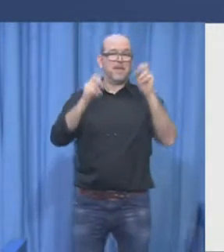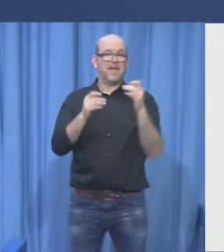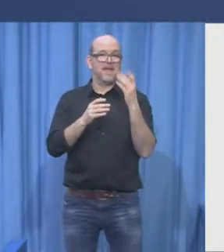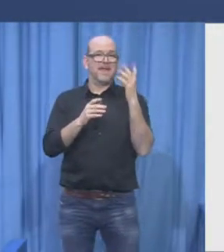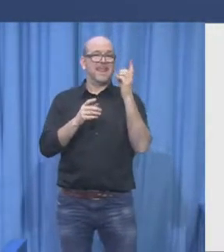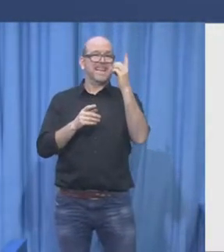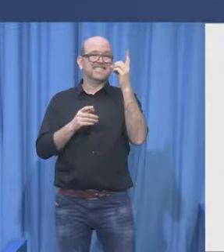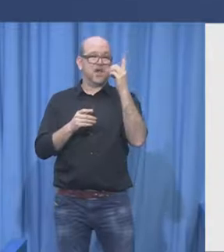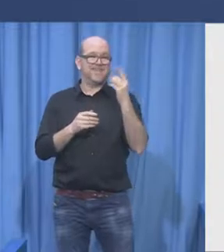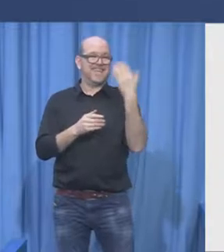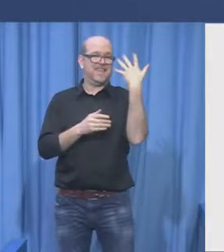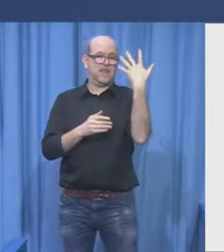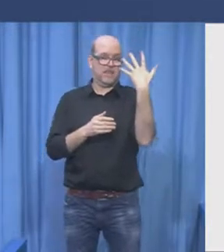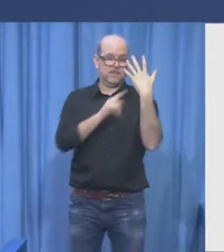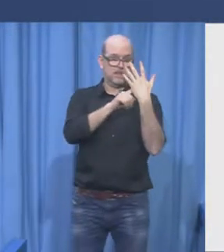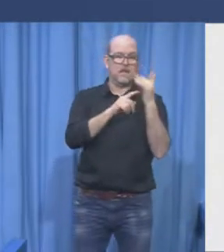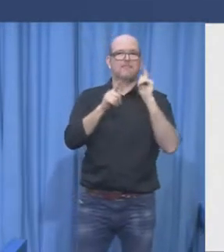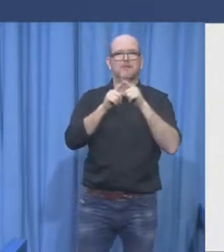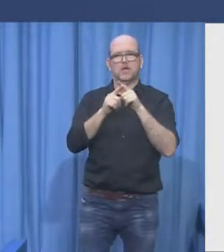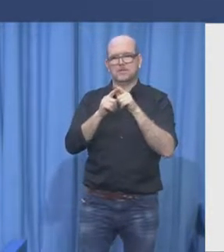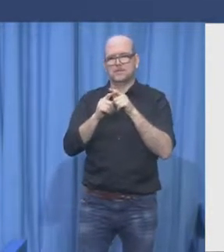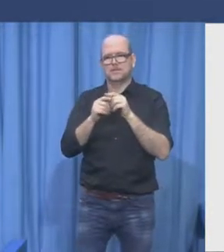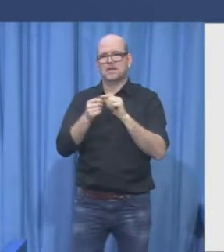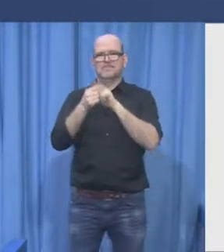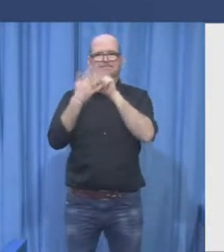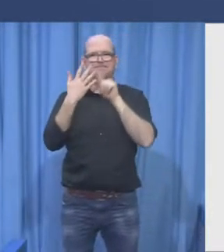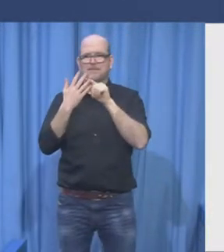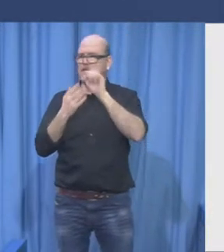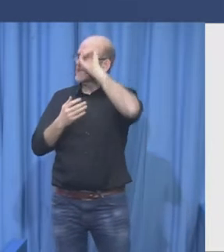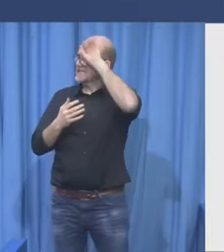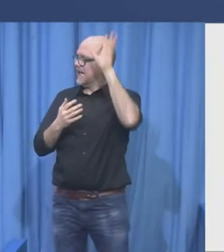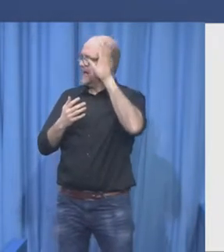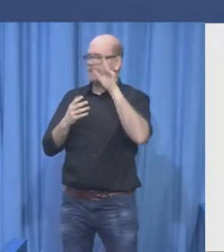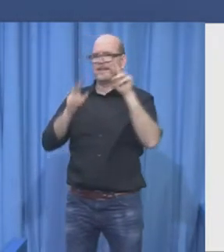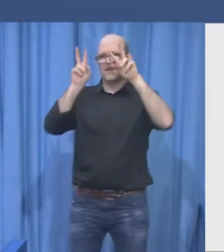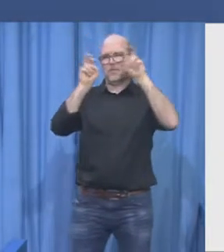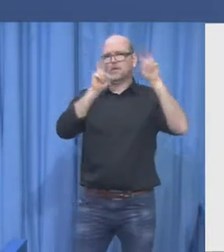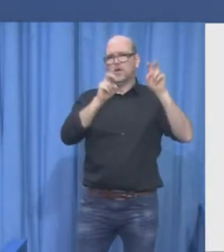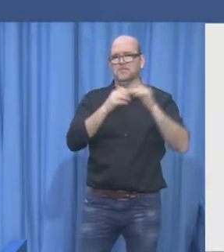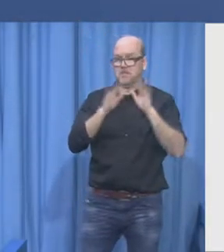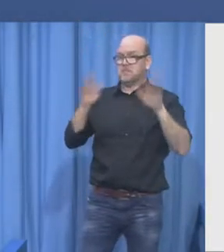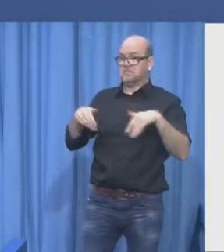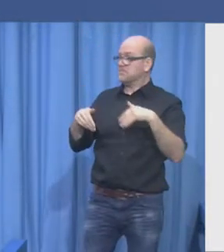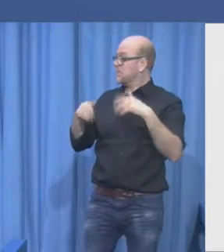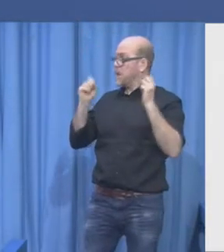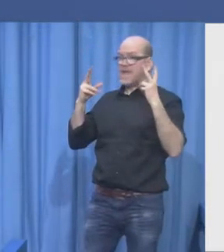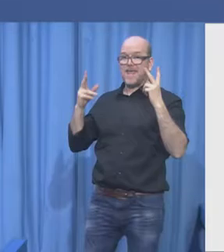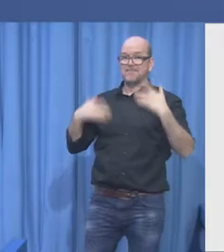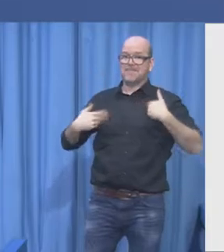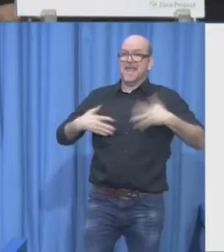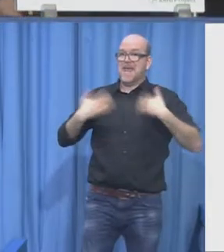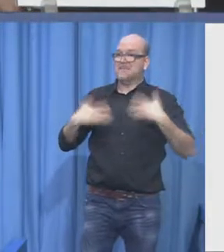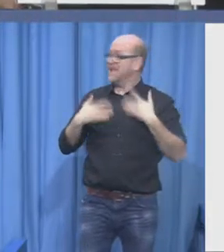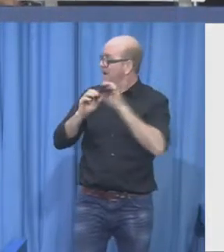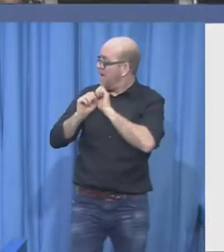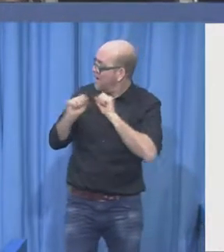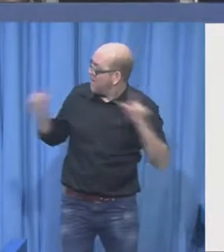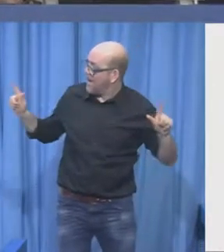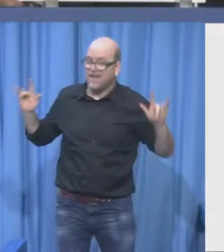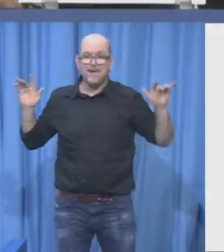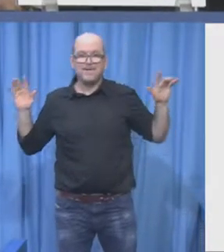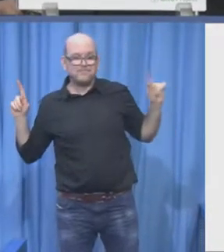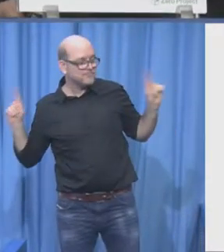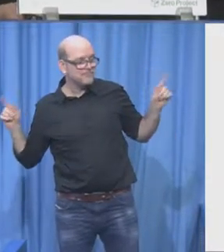Hello, everybody. I'm very glad to be here at the Zero Project Conference once again. And I think, Thorkil, the